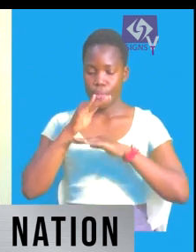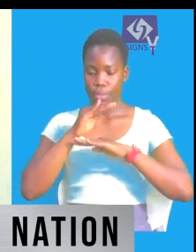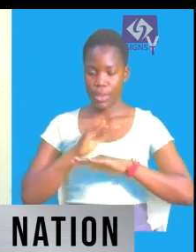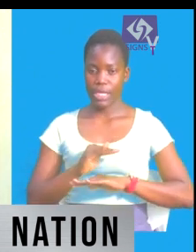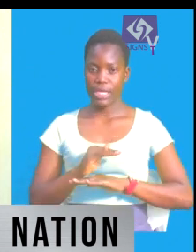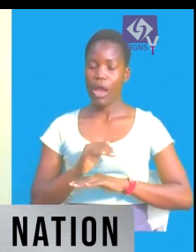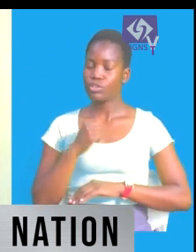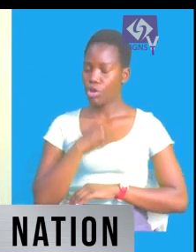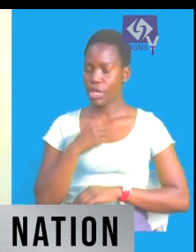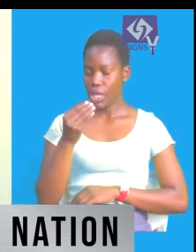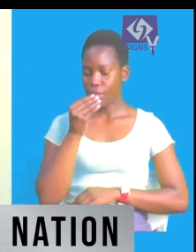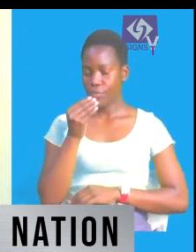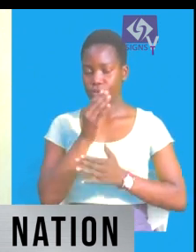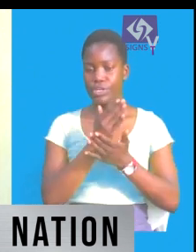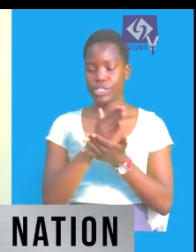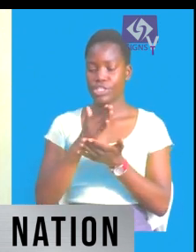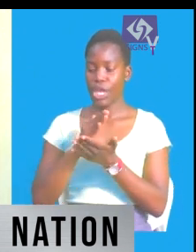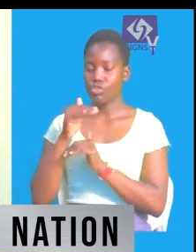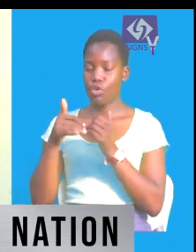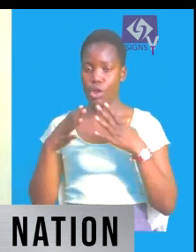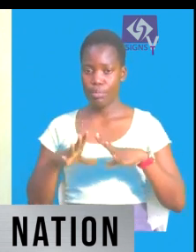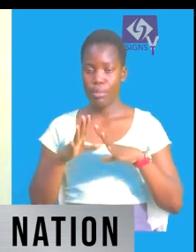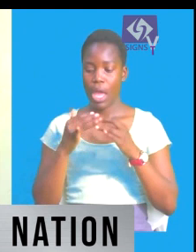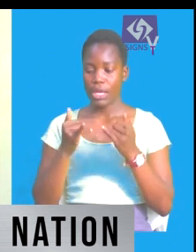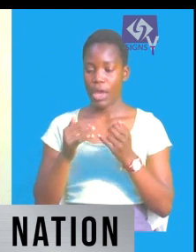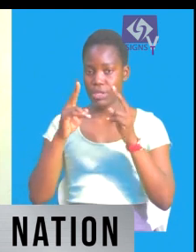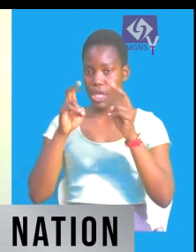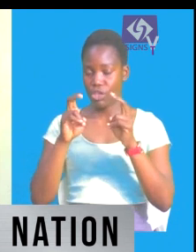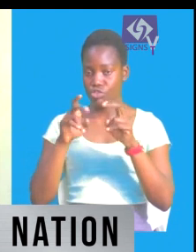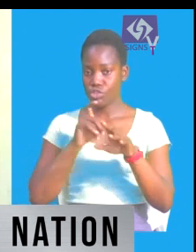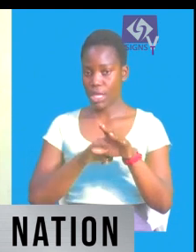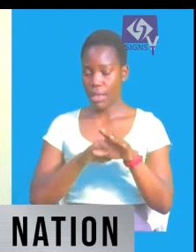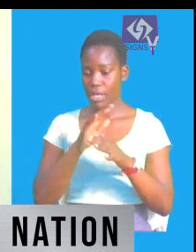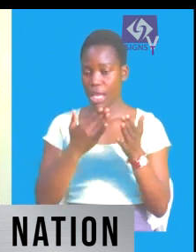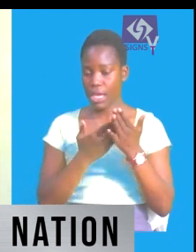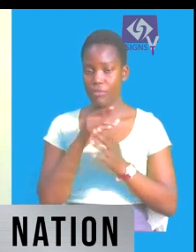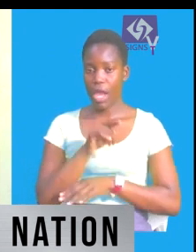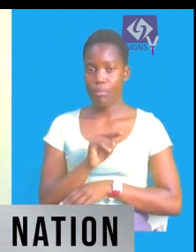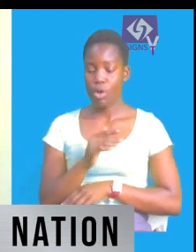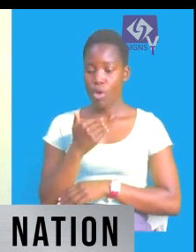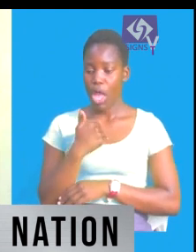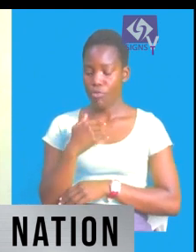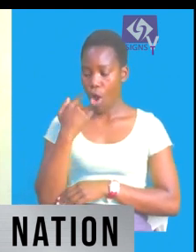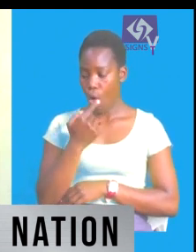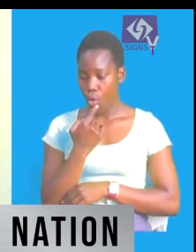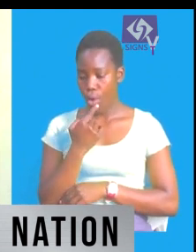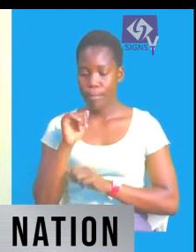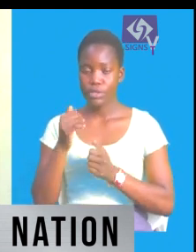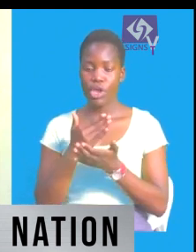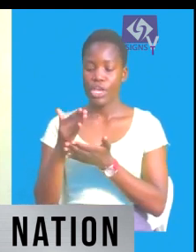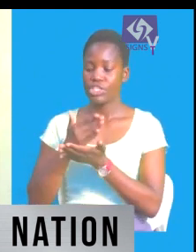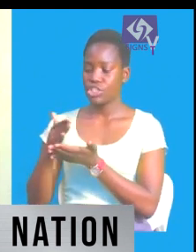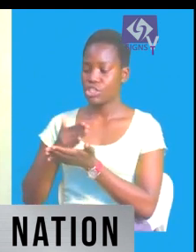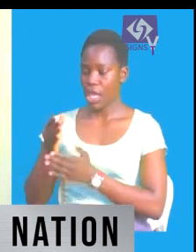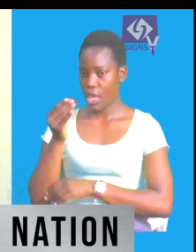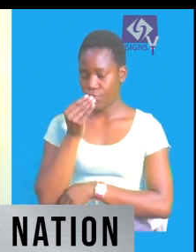reaches everybody. And when now the issue is when it gets there are fights about who is supposed to distribute this food.